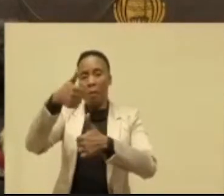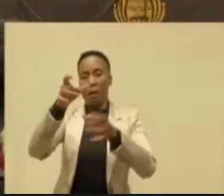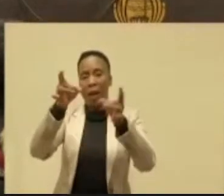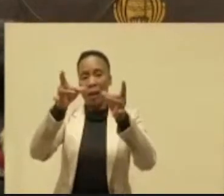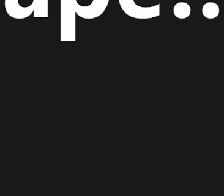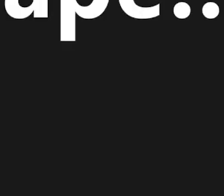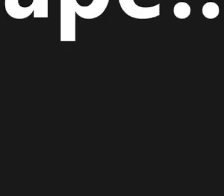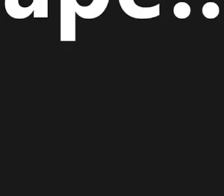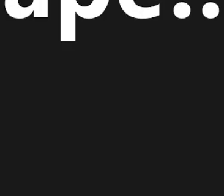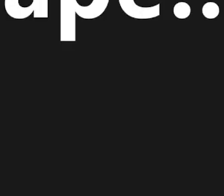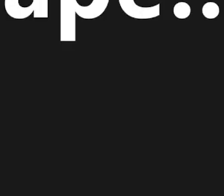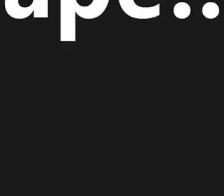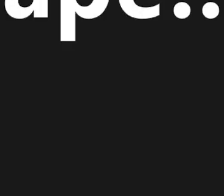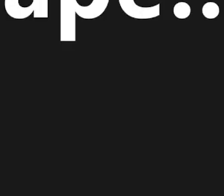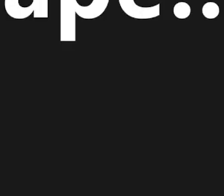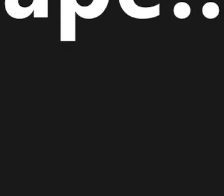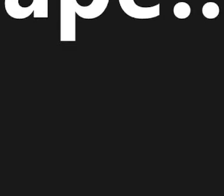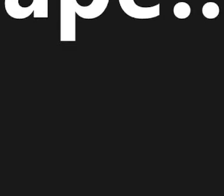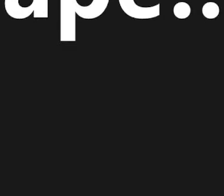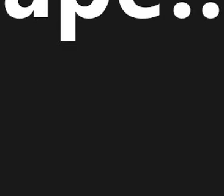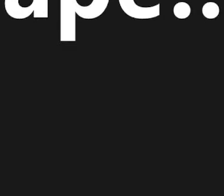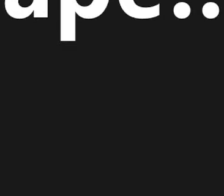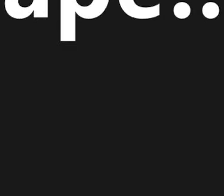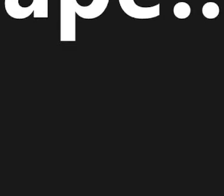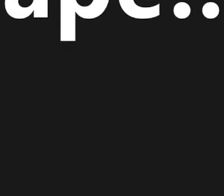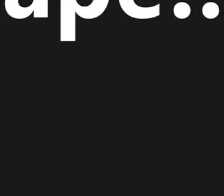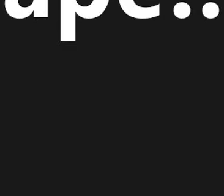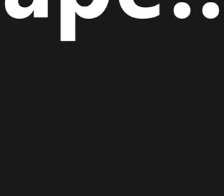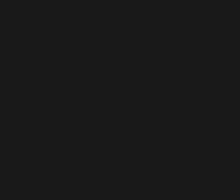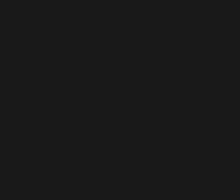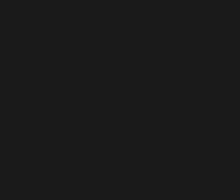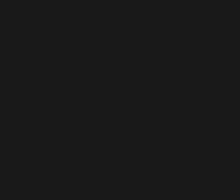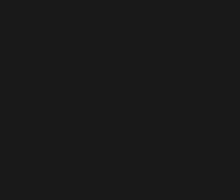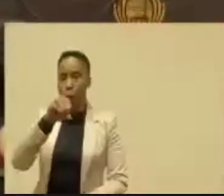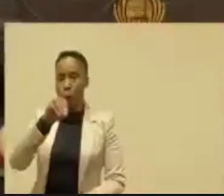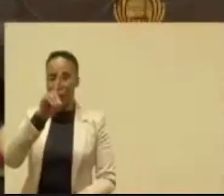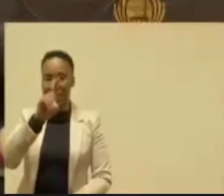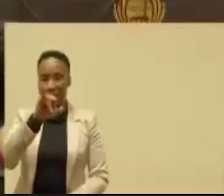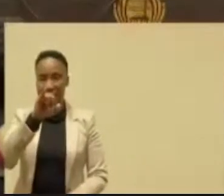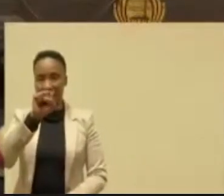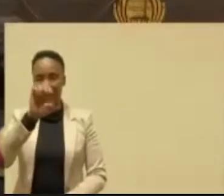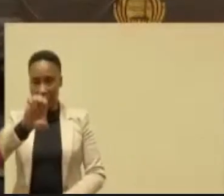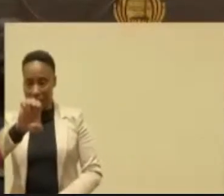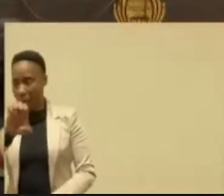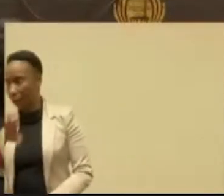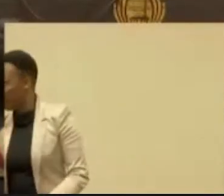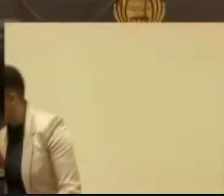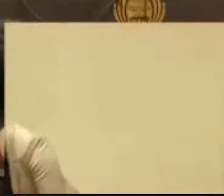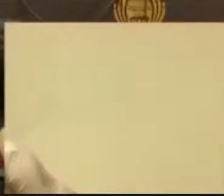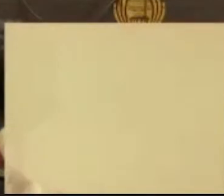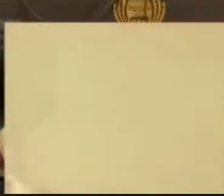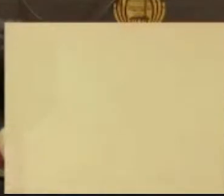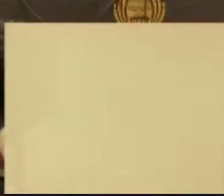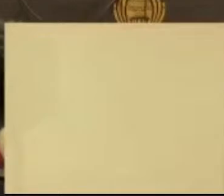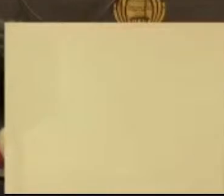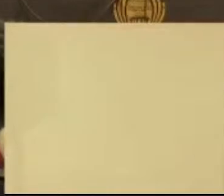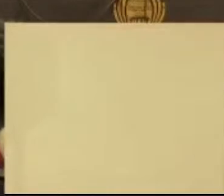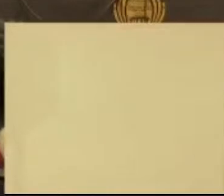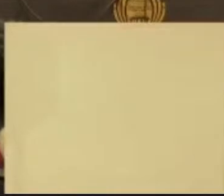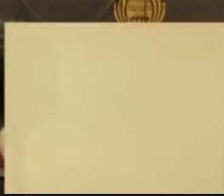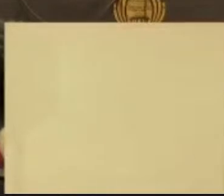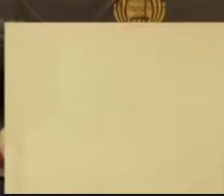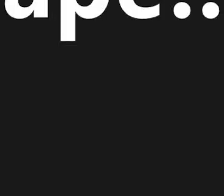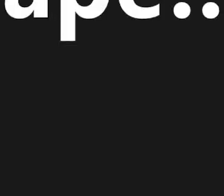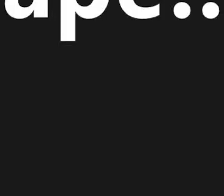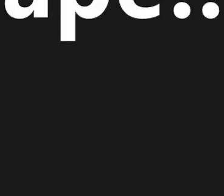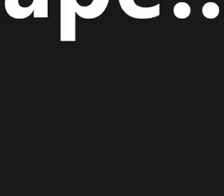premier must see modise thank you very much and can i just